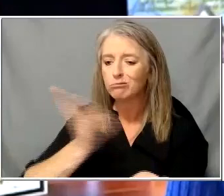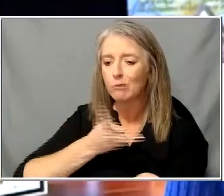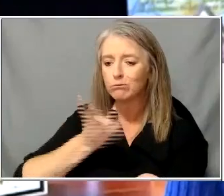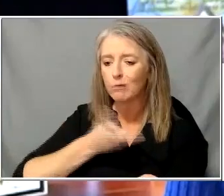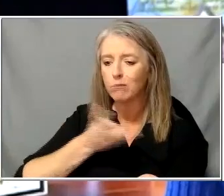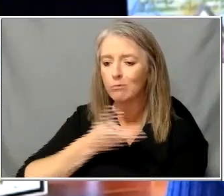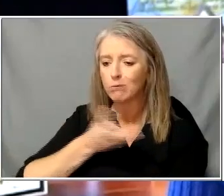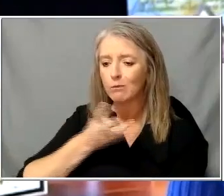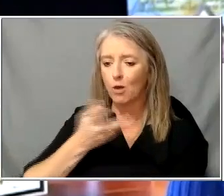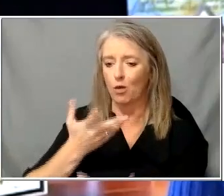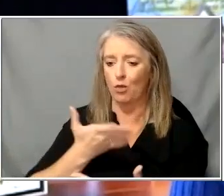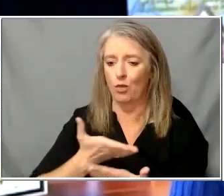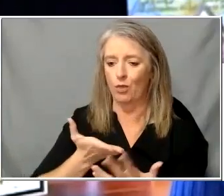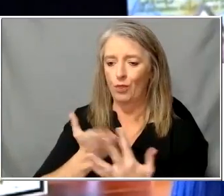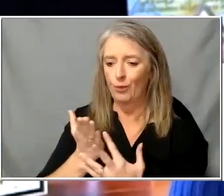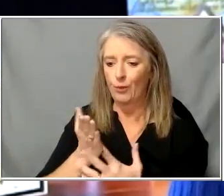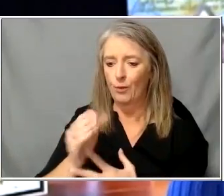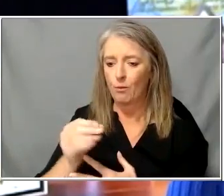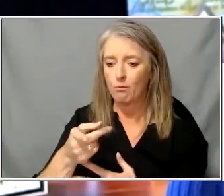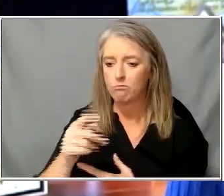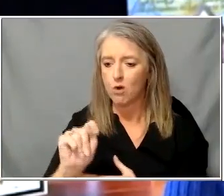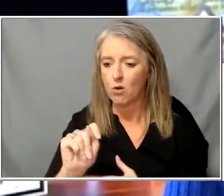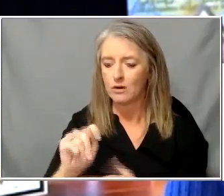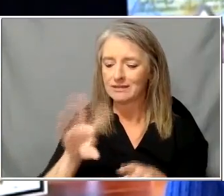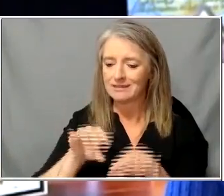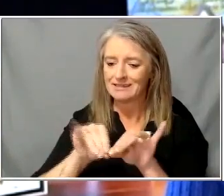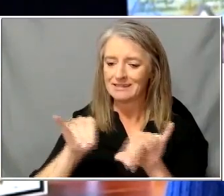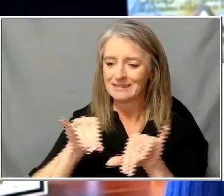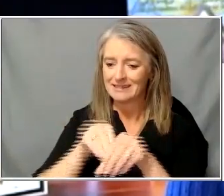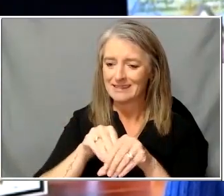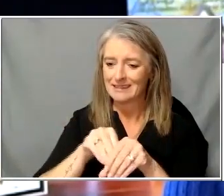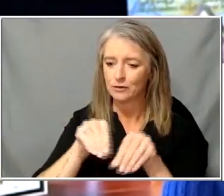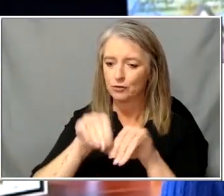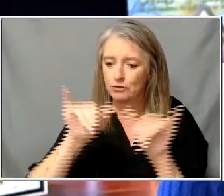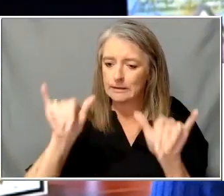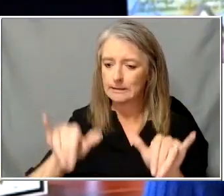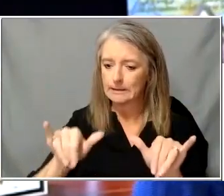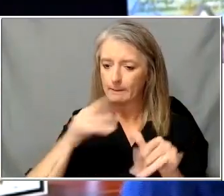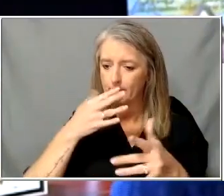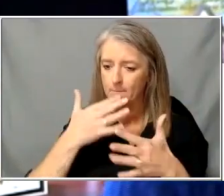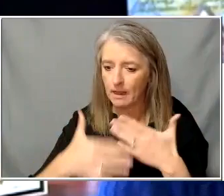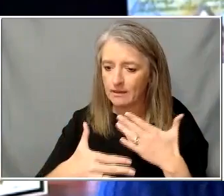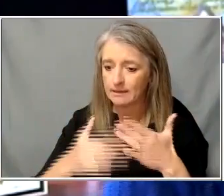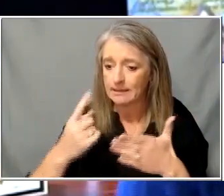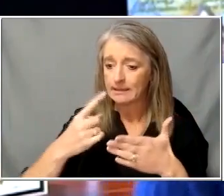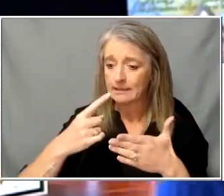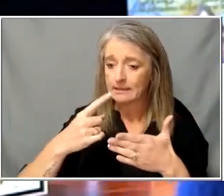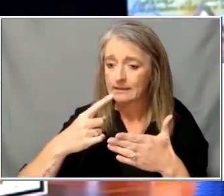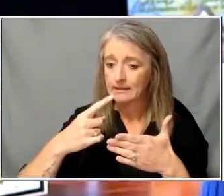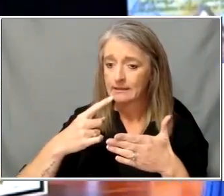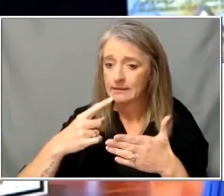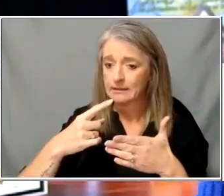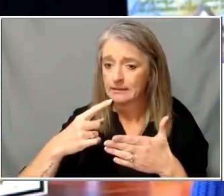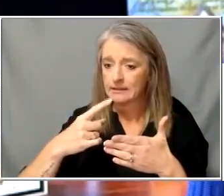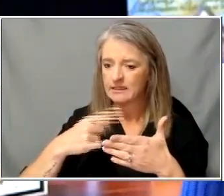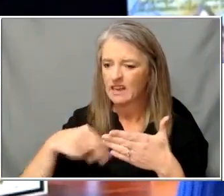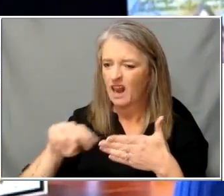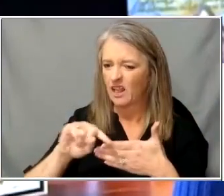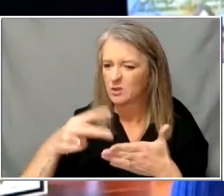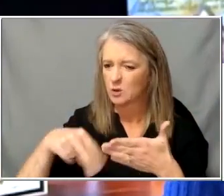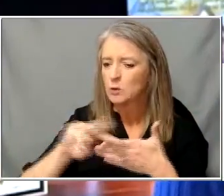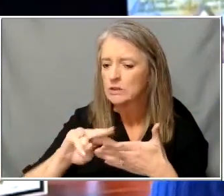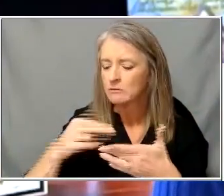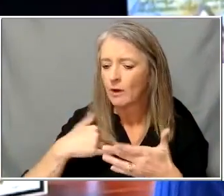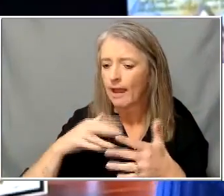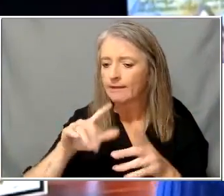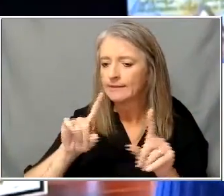through your port. So it goes straight into your blood system. And I'm going to have some scans in the next couple of weeks. And so